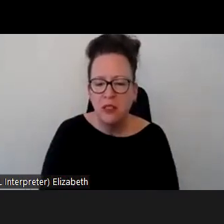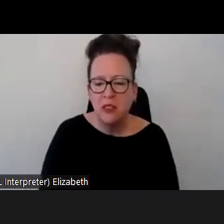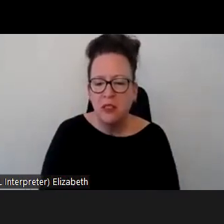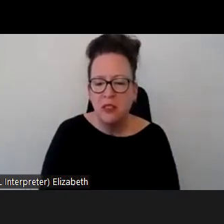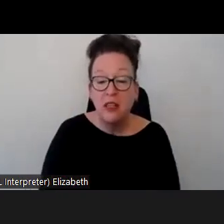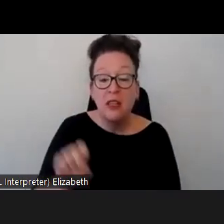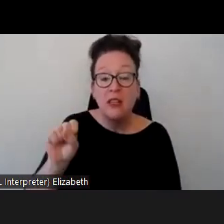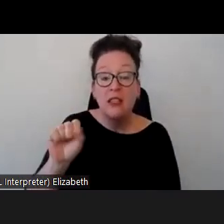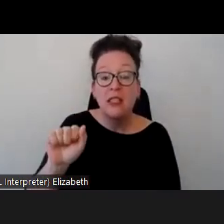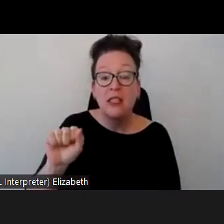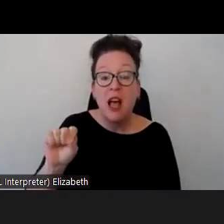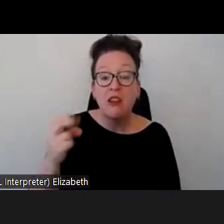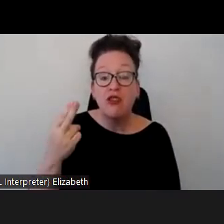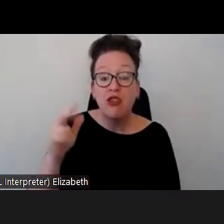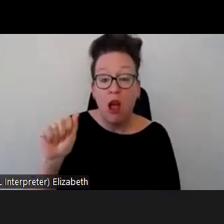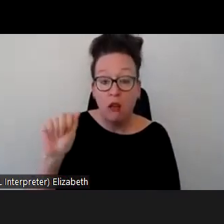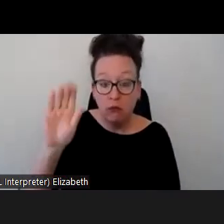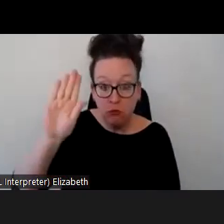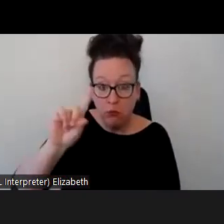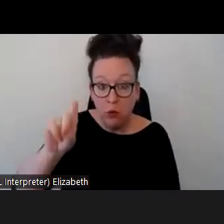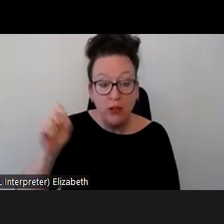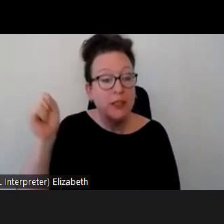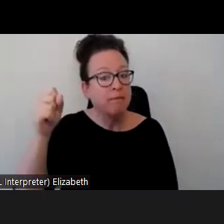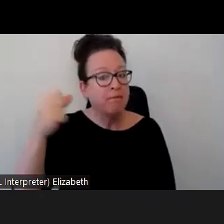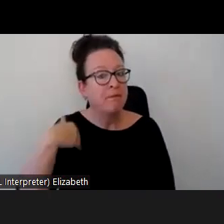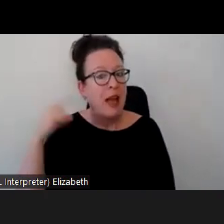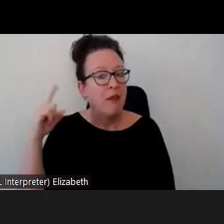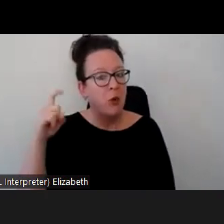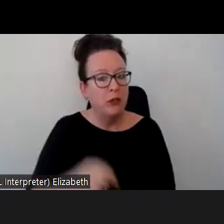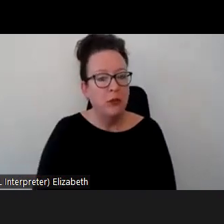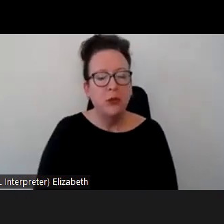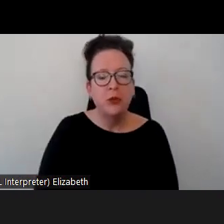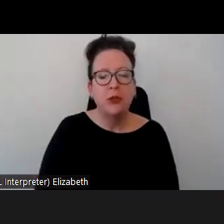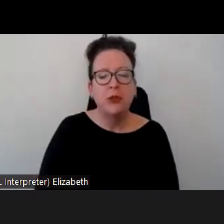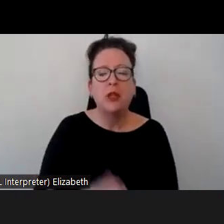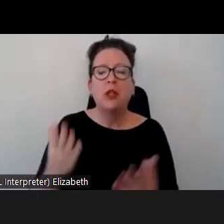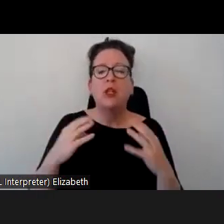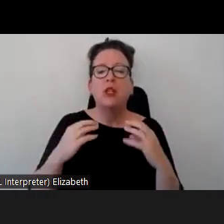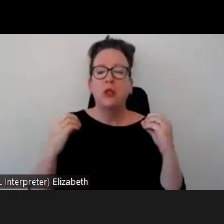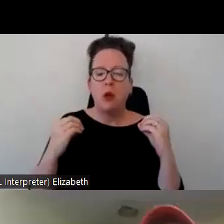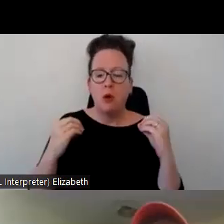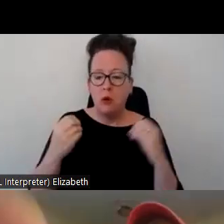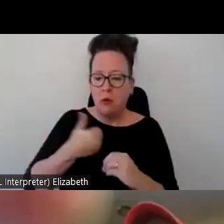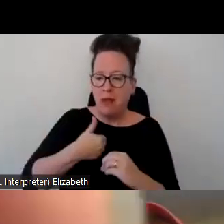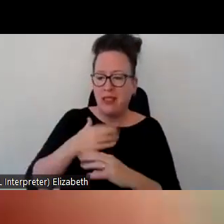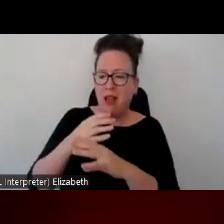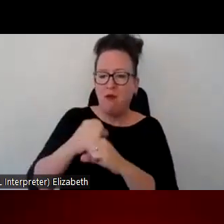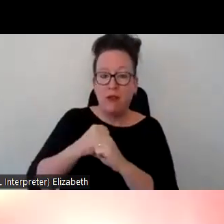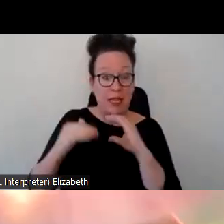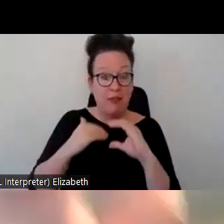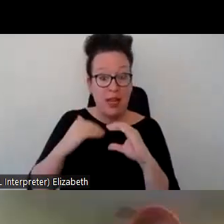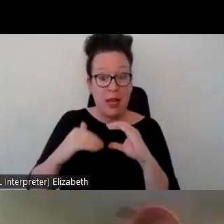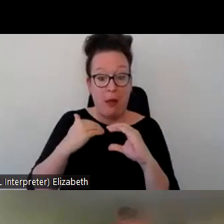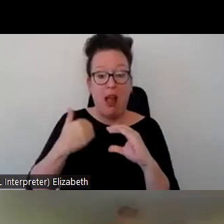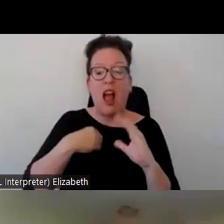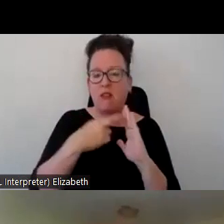Sasha unmuted. Oh yeah, I have a question. So I got an email, so I'm already enrolled. I